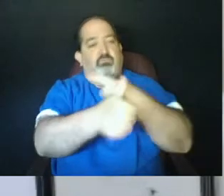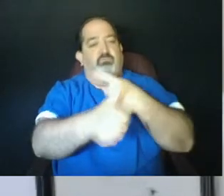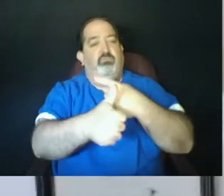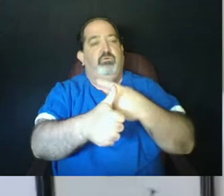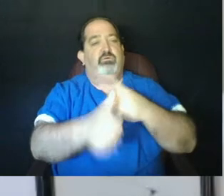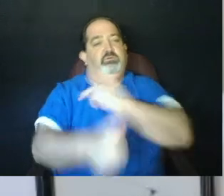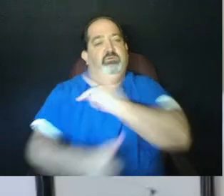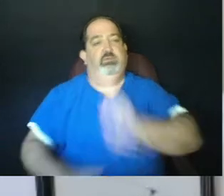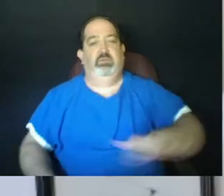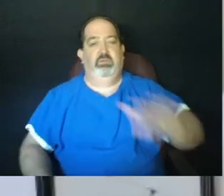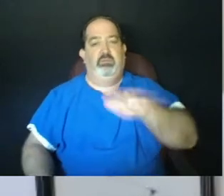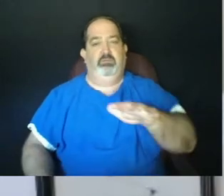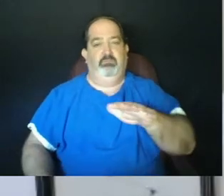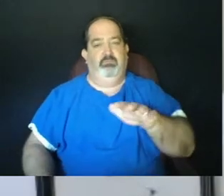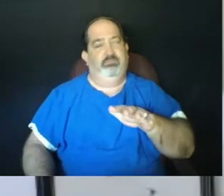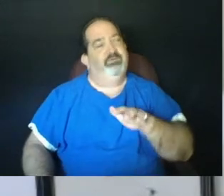Kingdom,